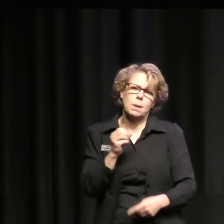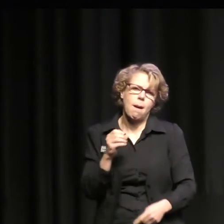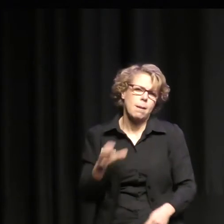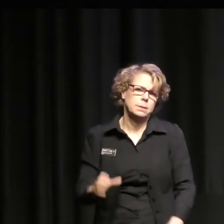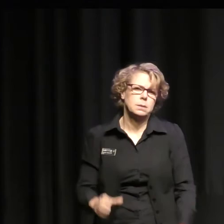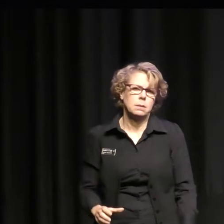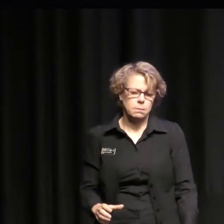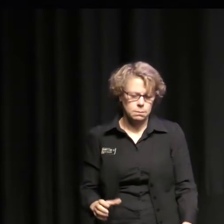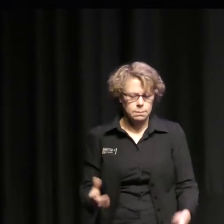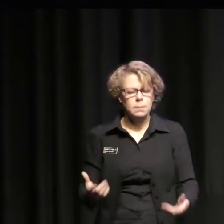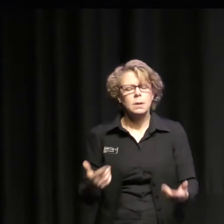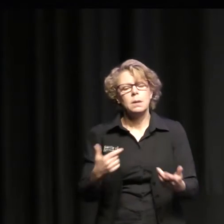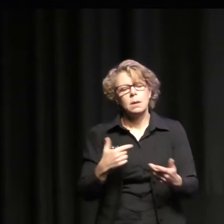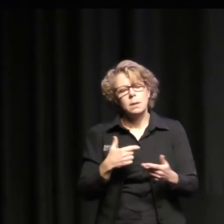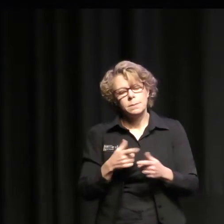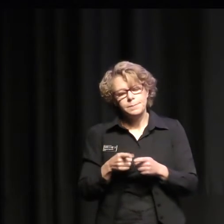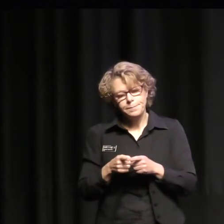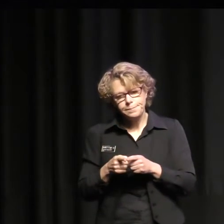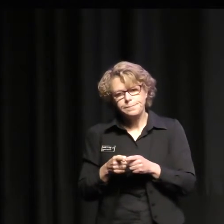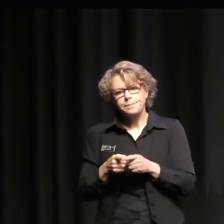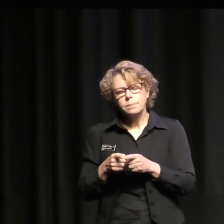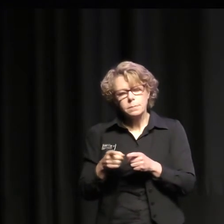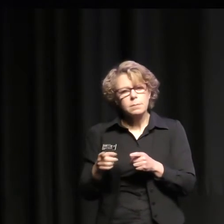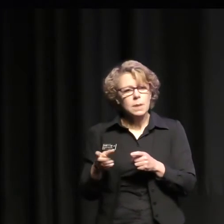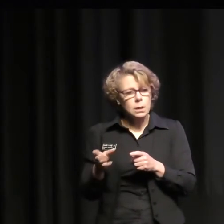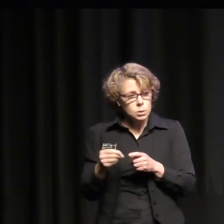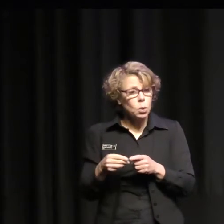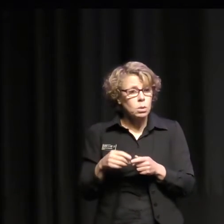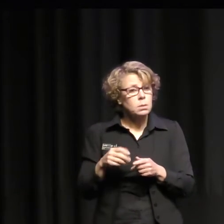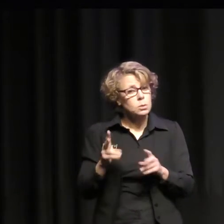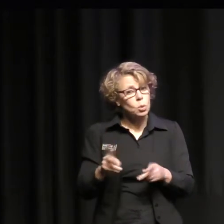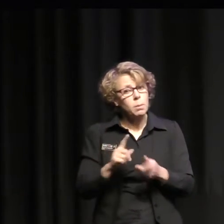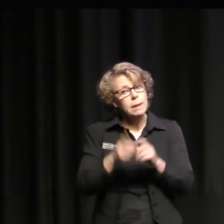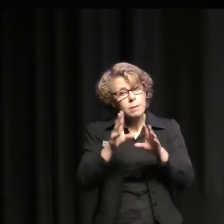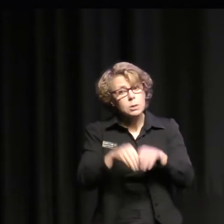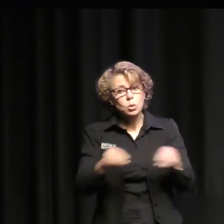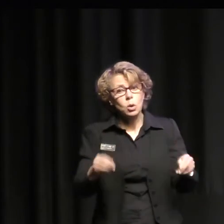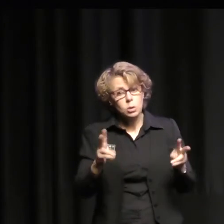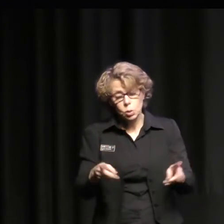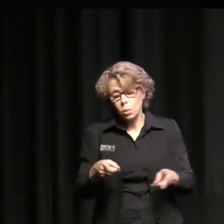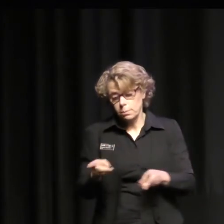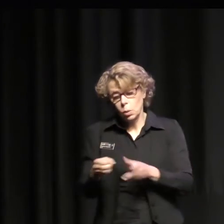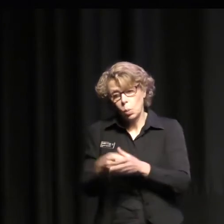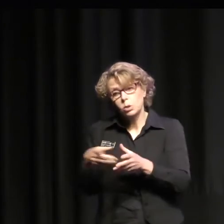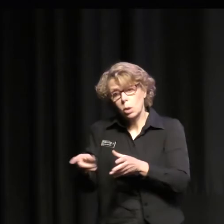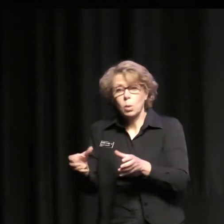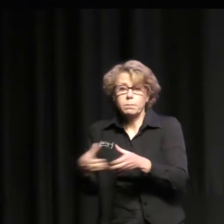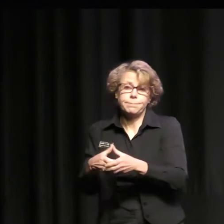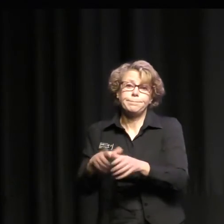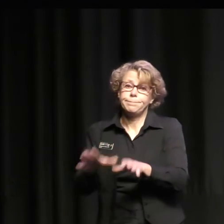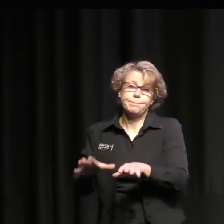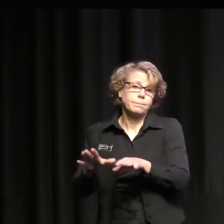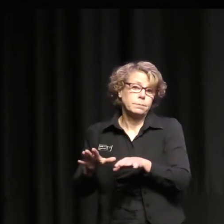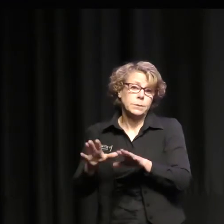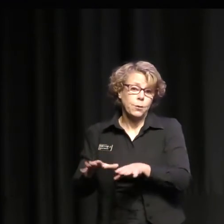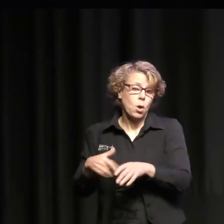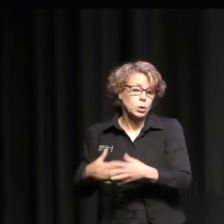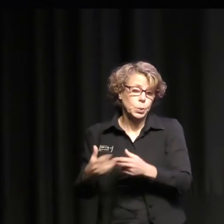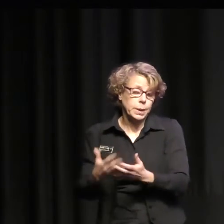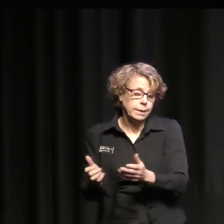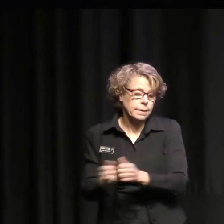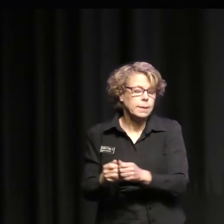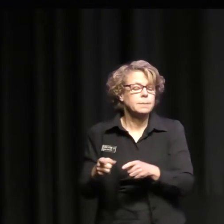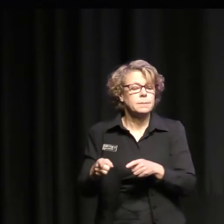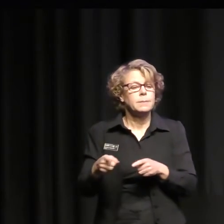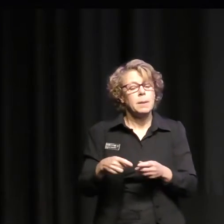Hillary Clinton suffered from the stay in bed part of the Precariat recently. But this part of the